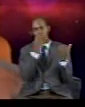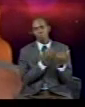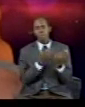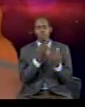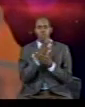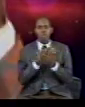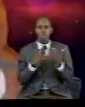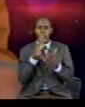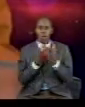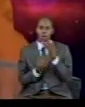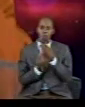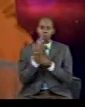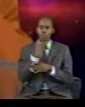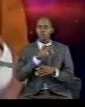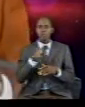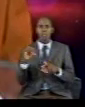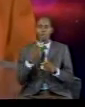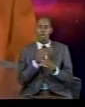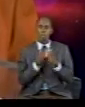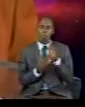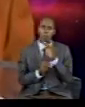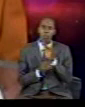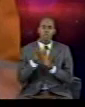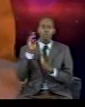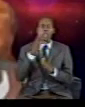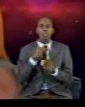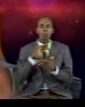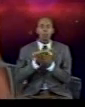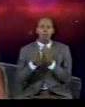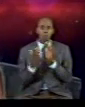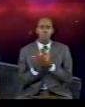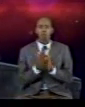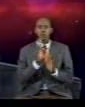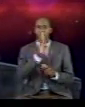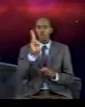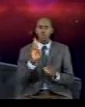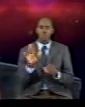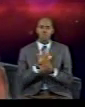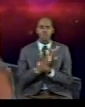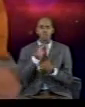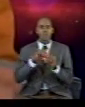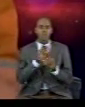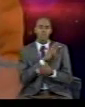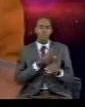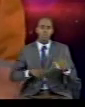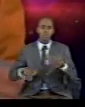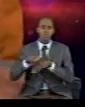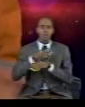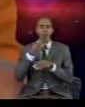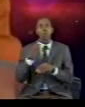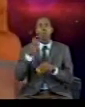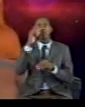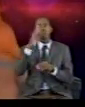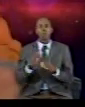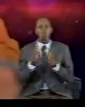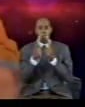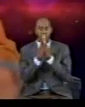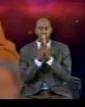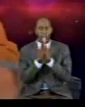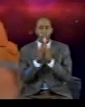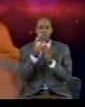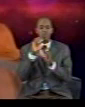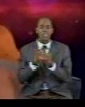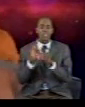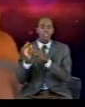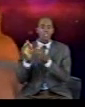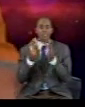have become fruitful in the kingdom of God. Let's bless God for their salvation. In Jesus'